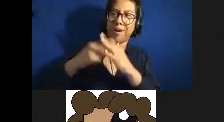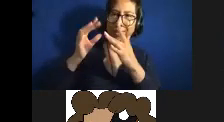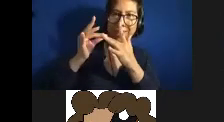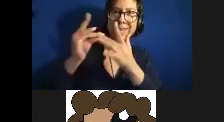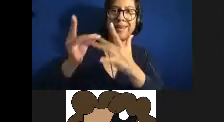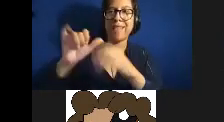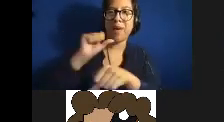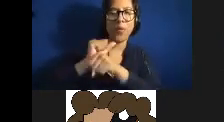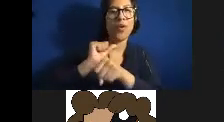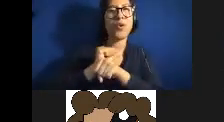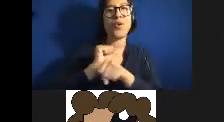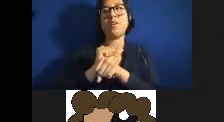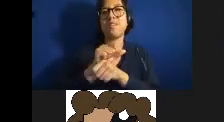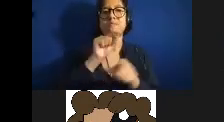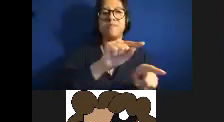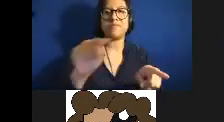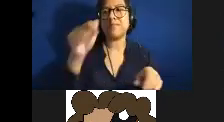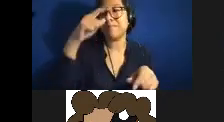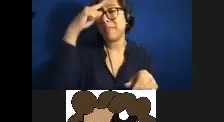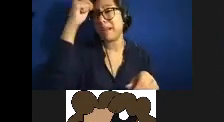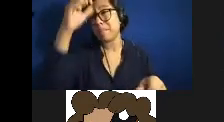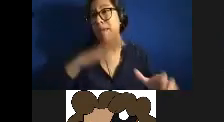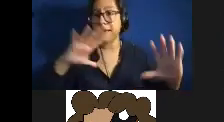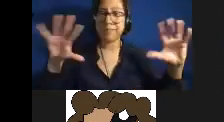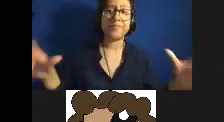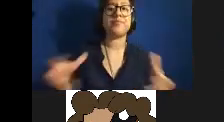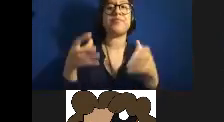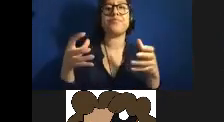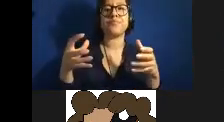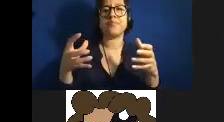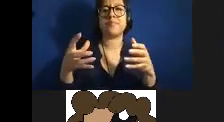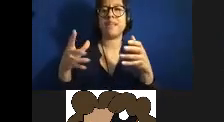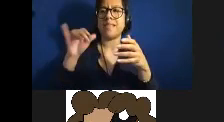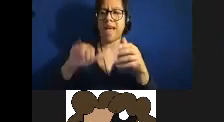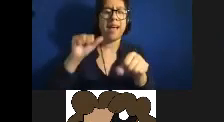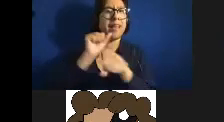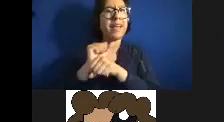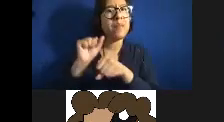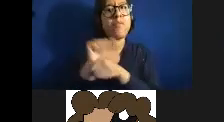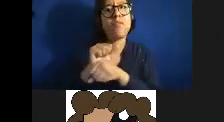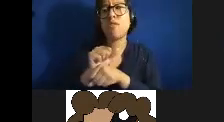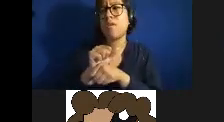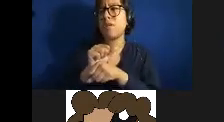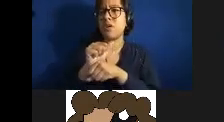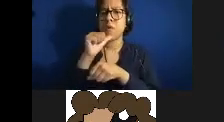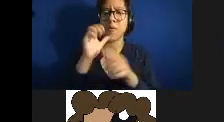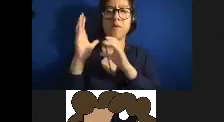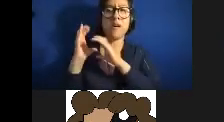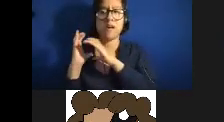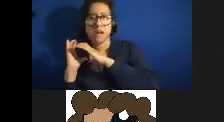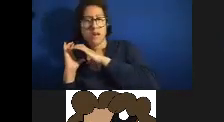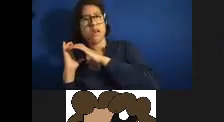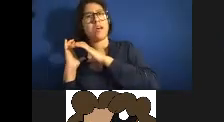This needs to be the work of other men in general, right? Like, this labor should not fall exclusively